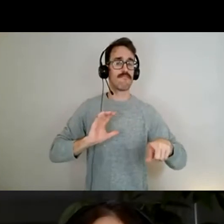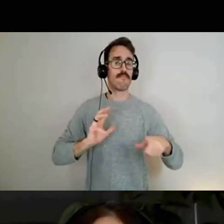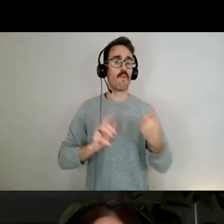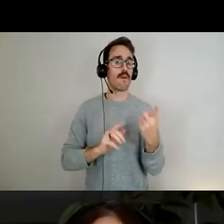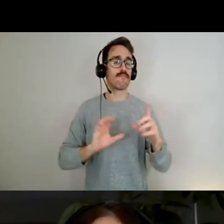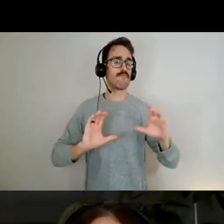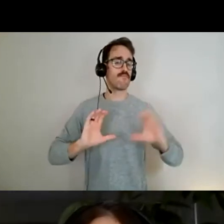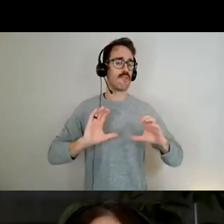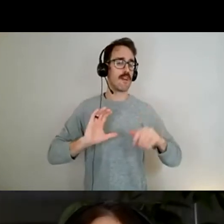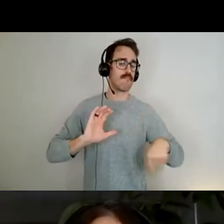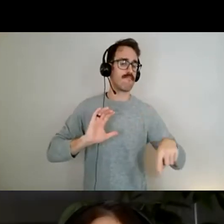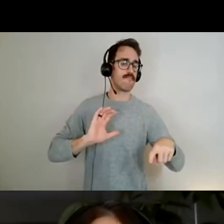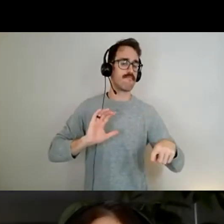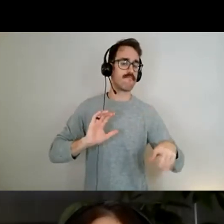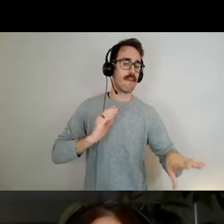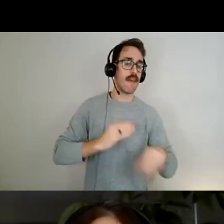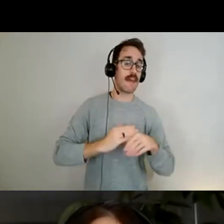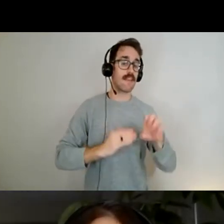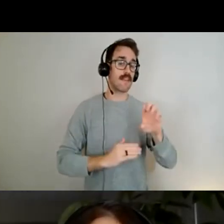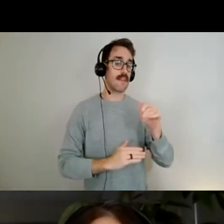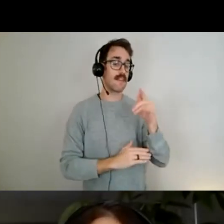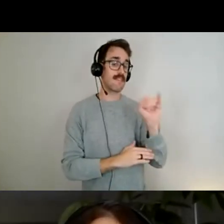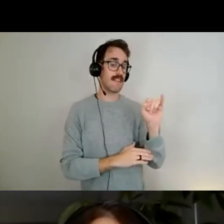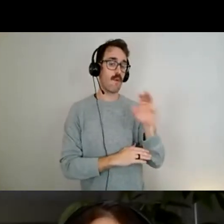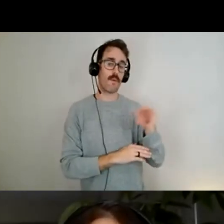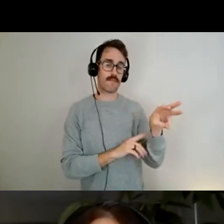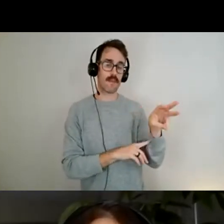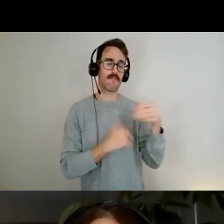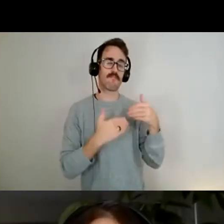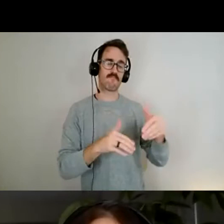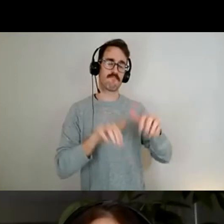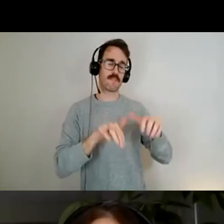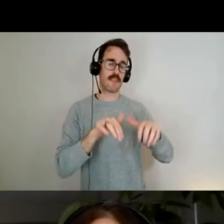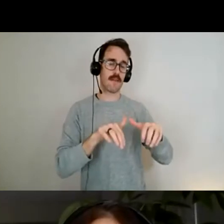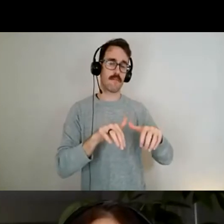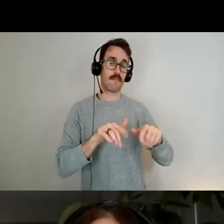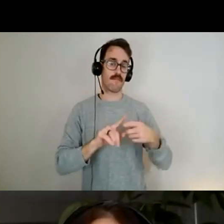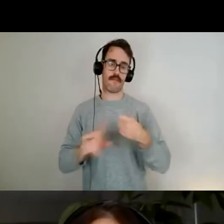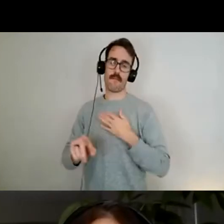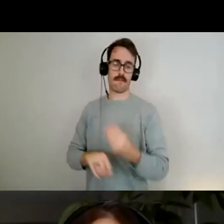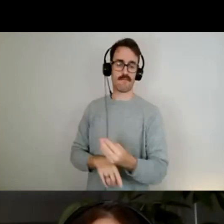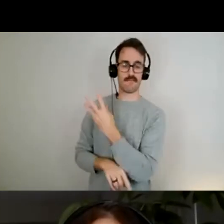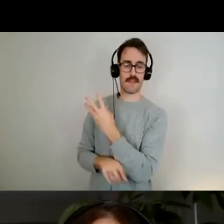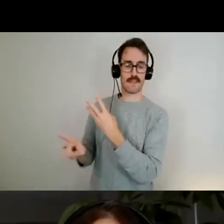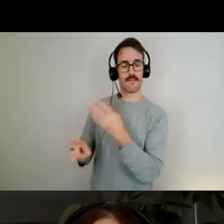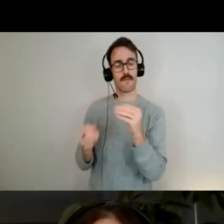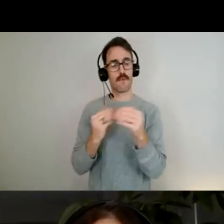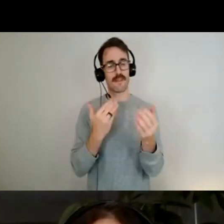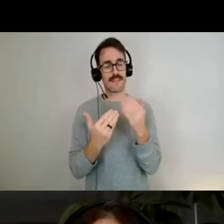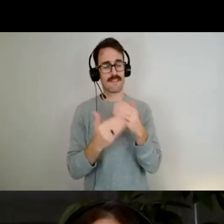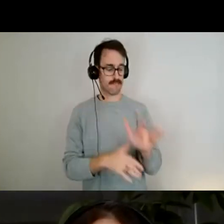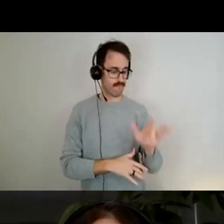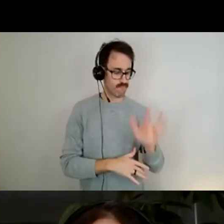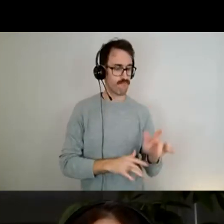line the EASI website that is on our initial slide. It may make it easier for people